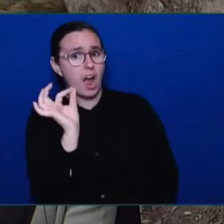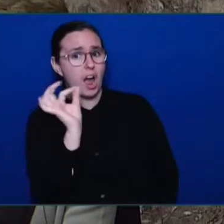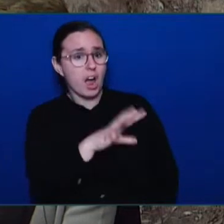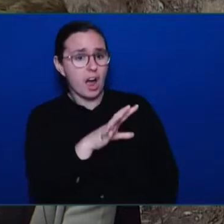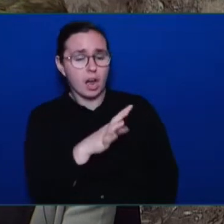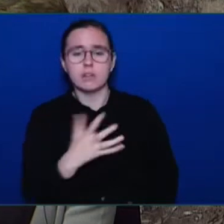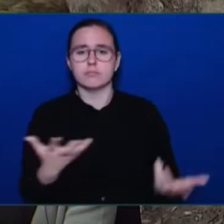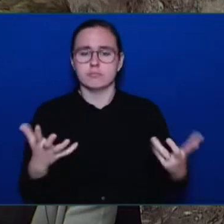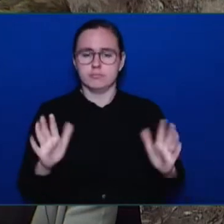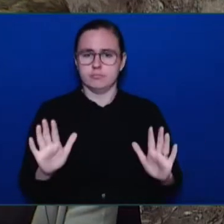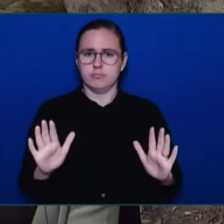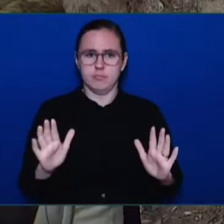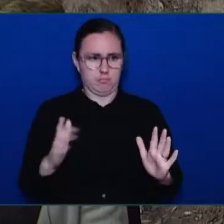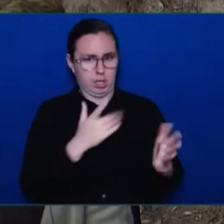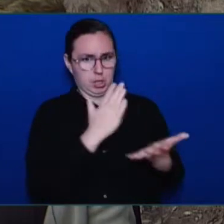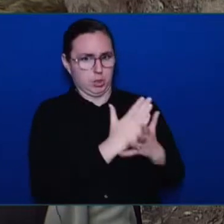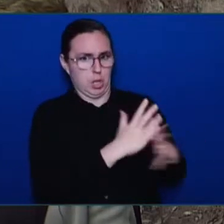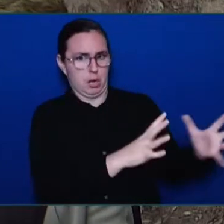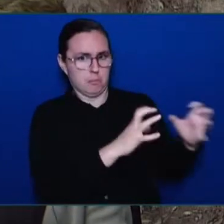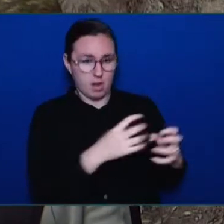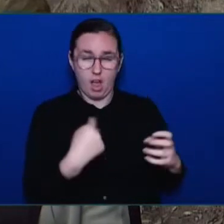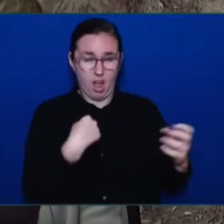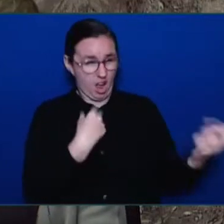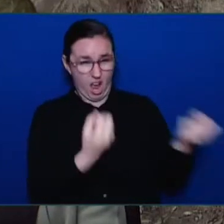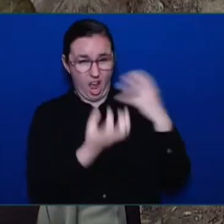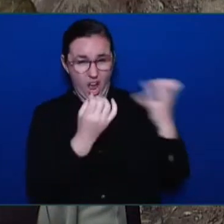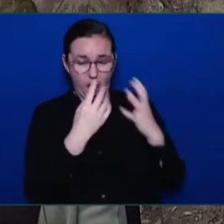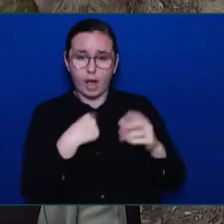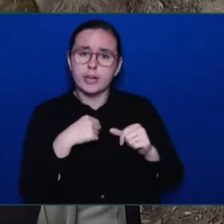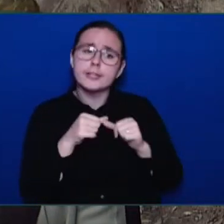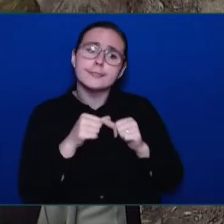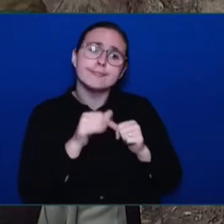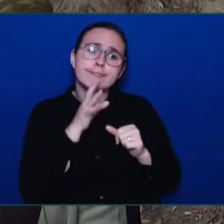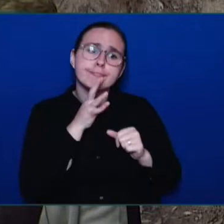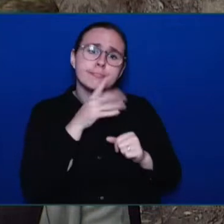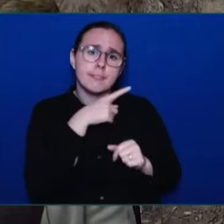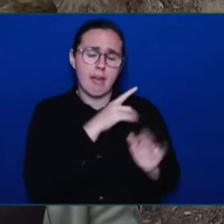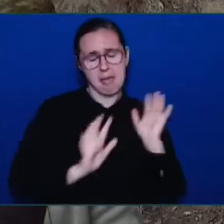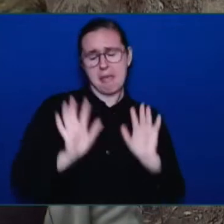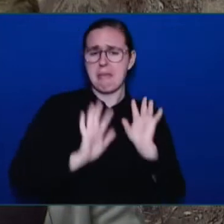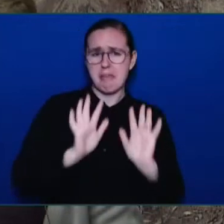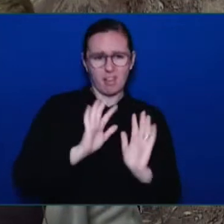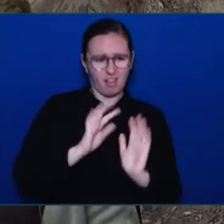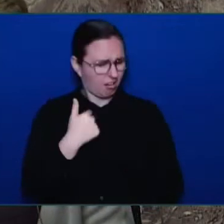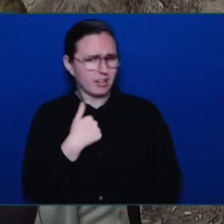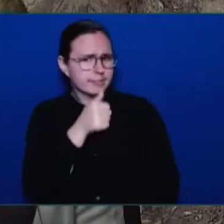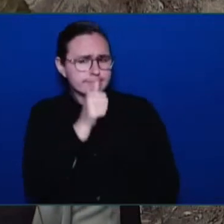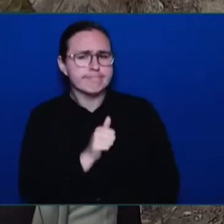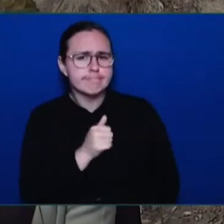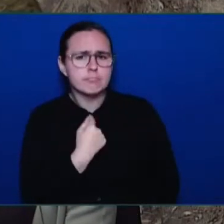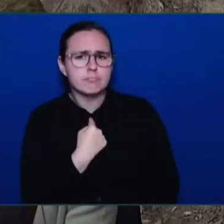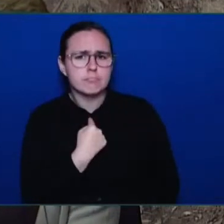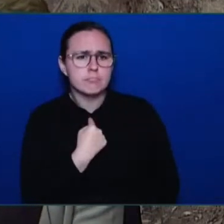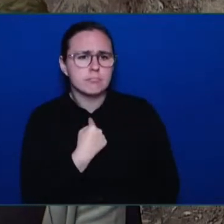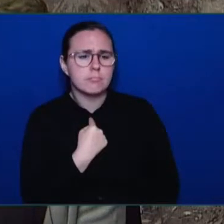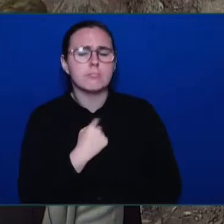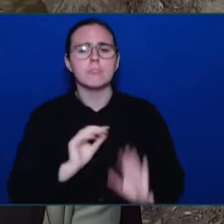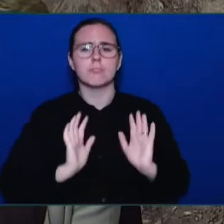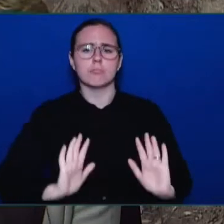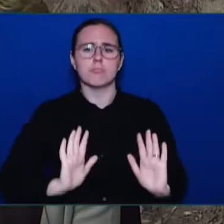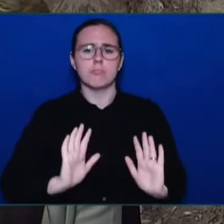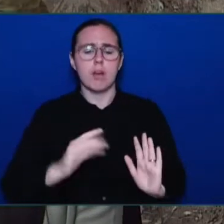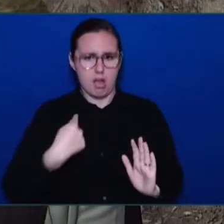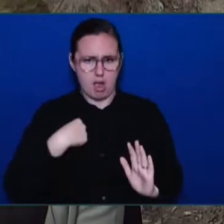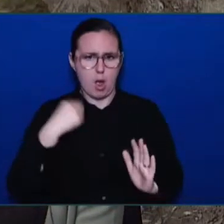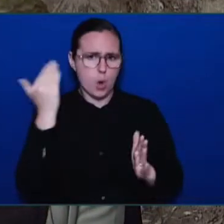these issues very seriously, and the member doesn't have to tell me anything about what goes on in the